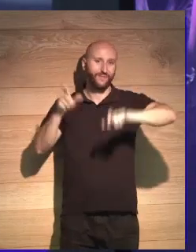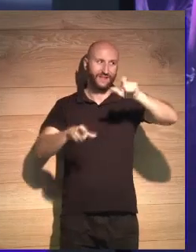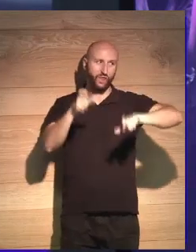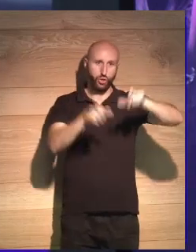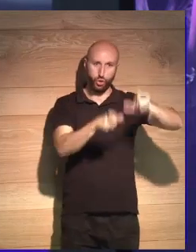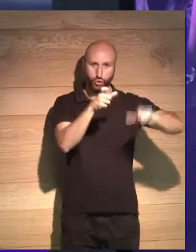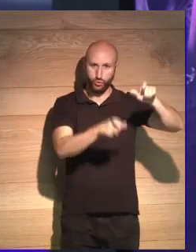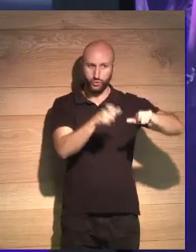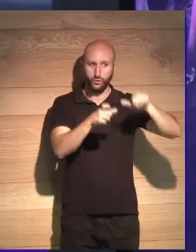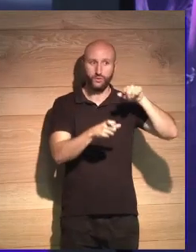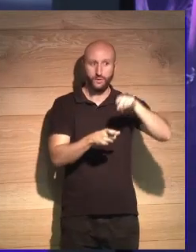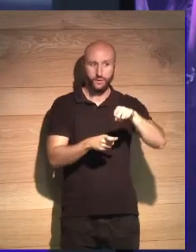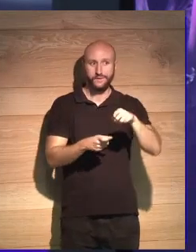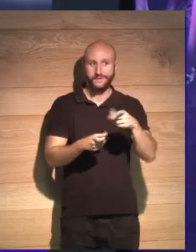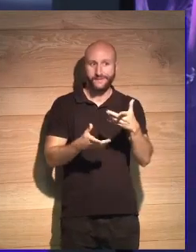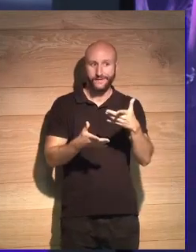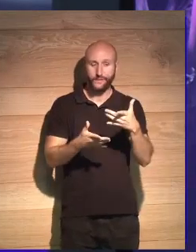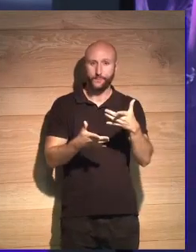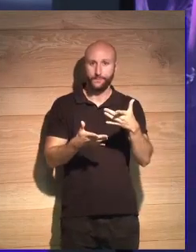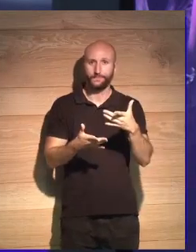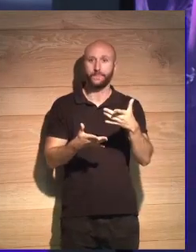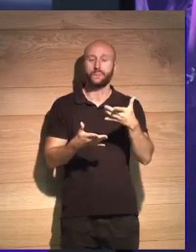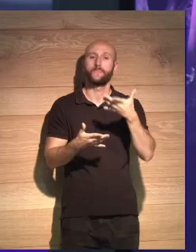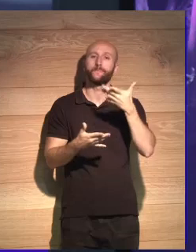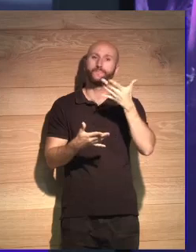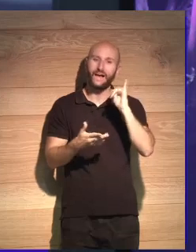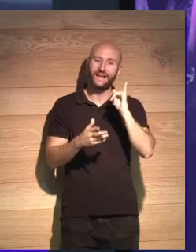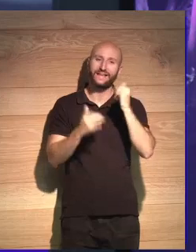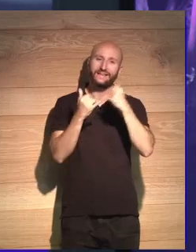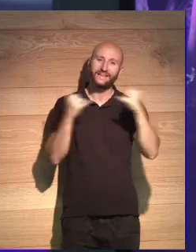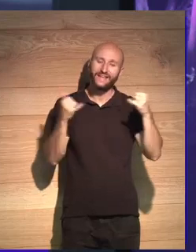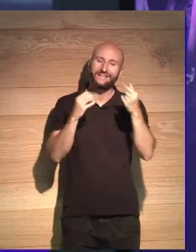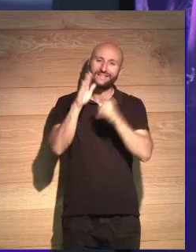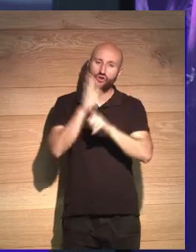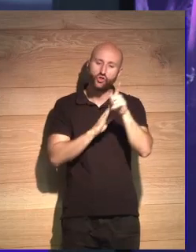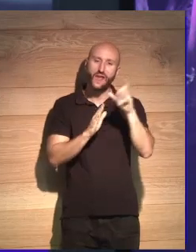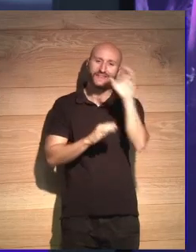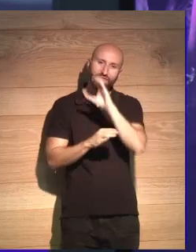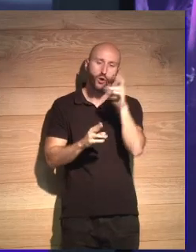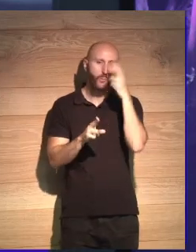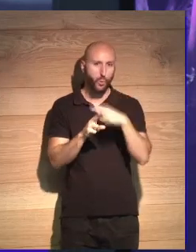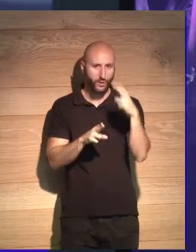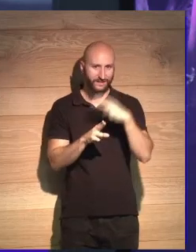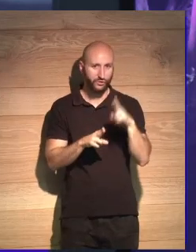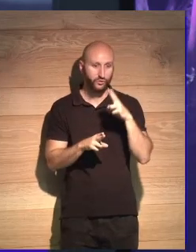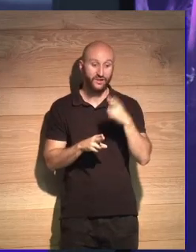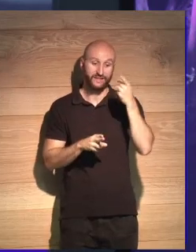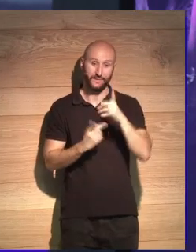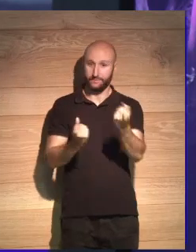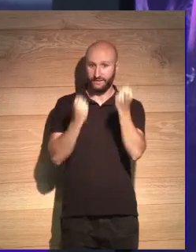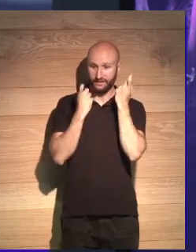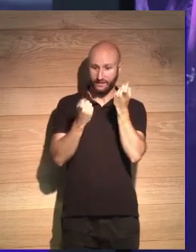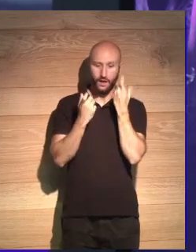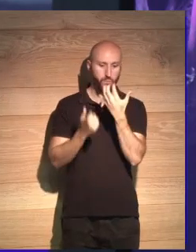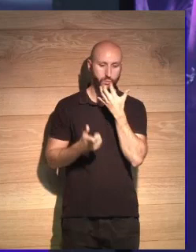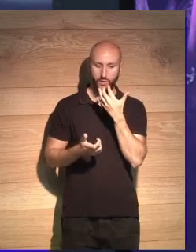world history, because civilization has some scientific and political